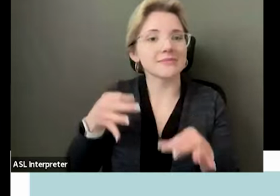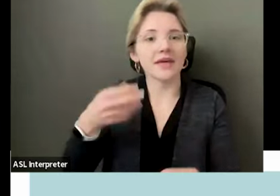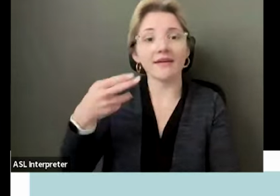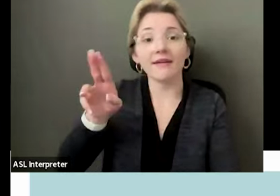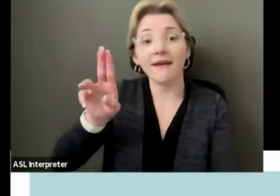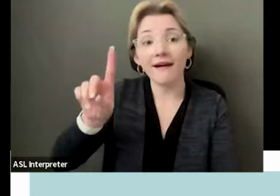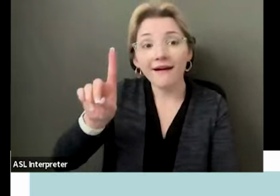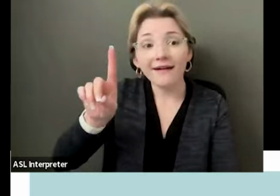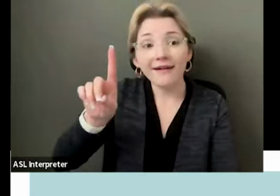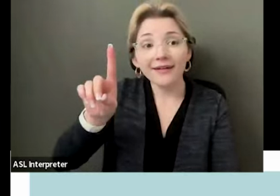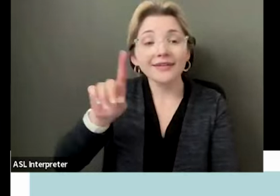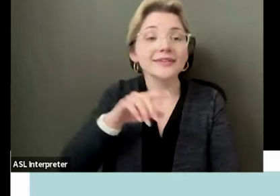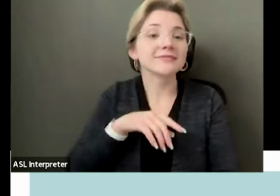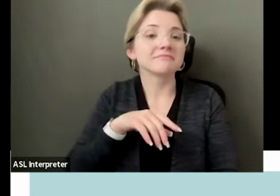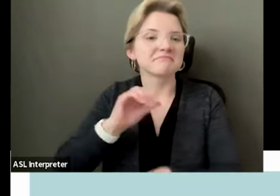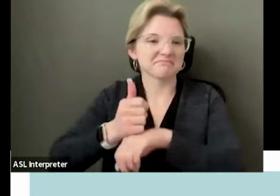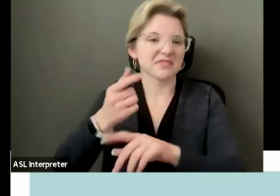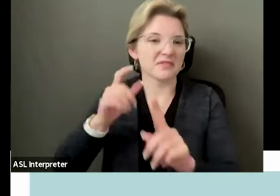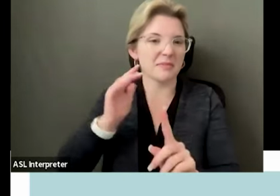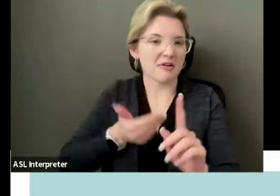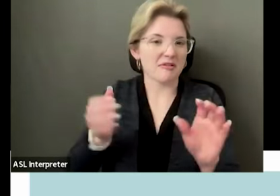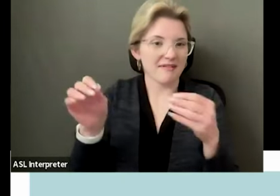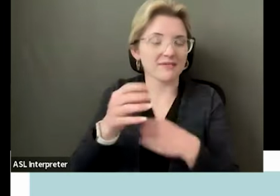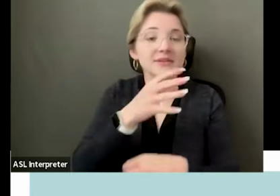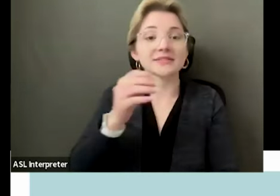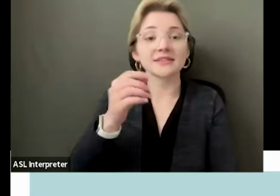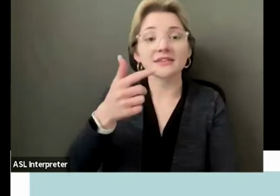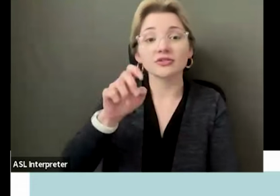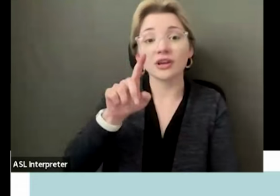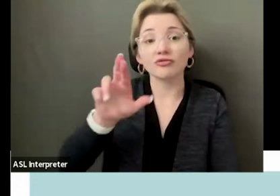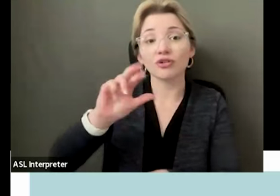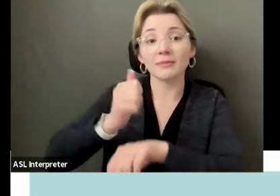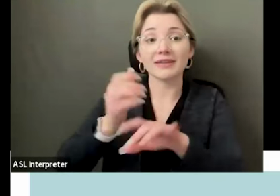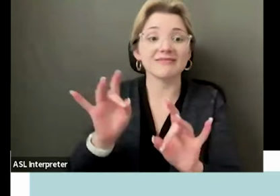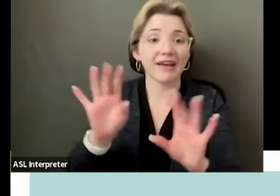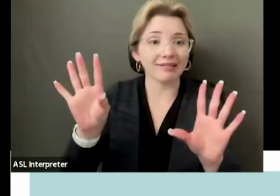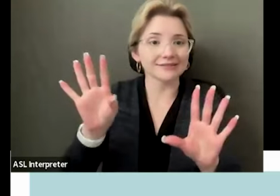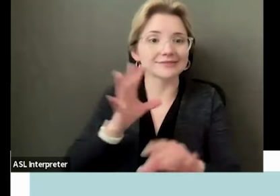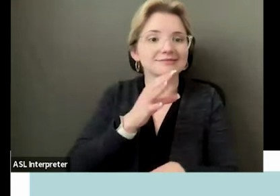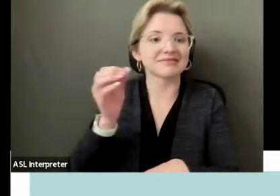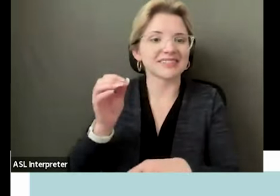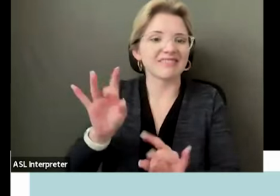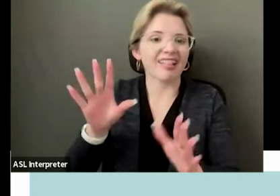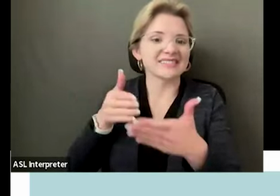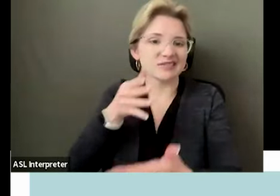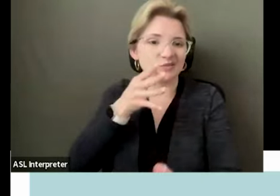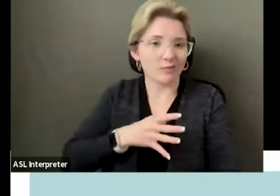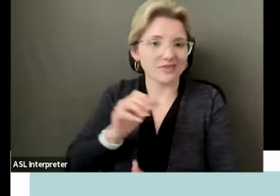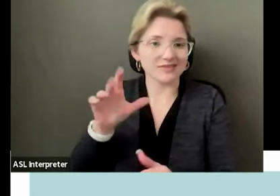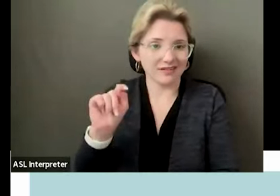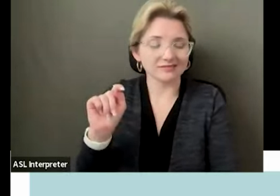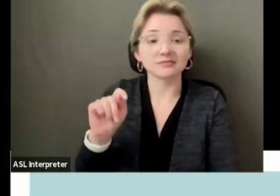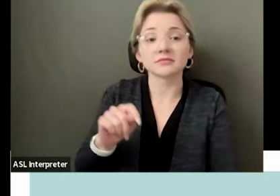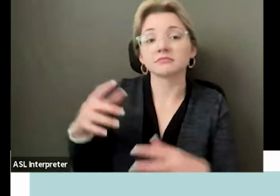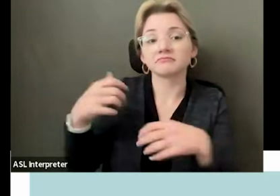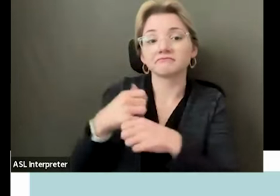supporting survivors of sexual assault. Before we start, I'd like to go over a few logistics. We do have Spanish interpretation